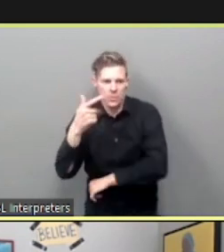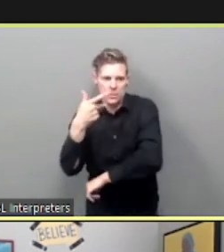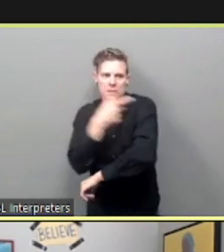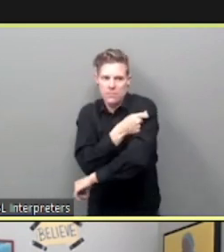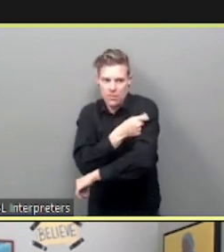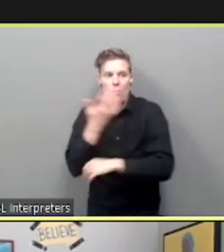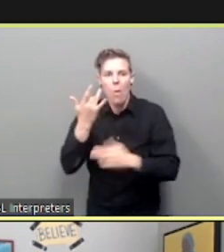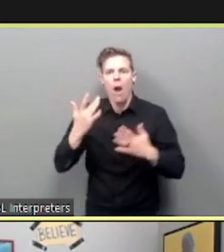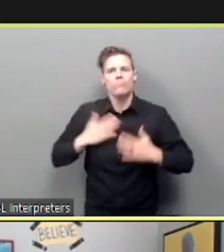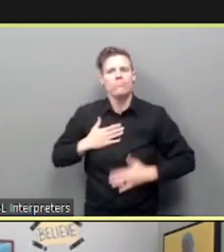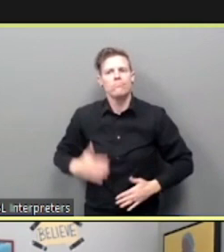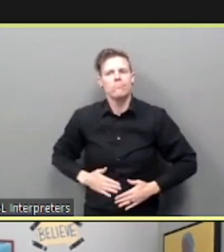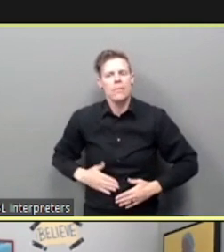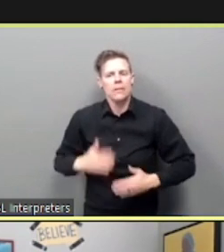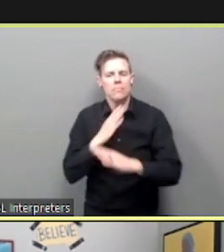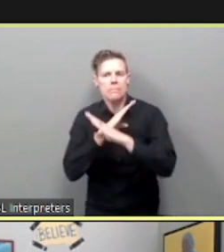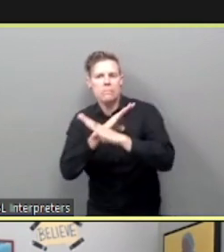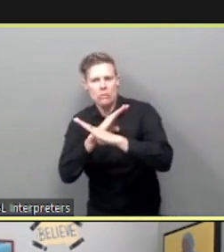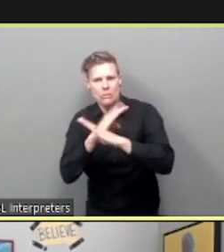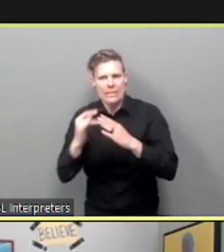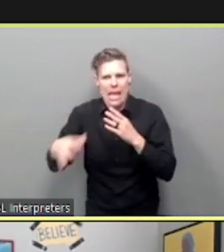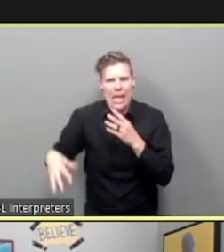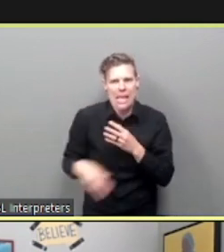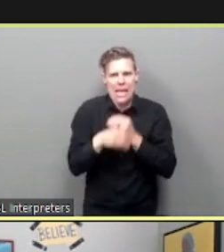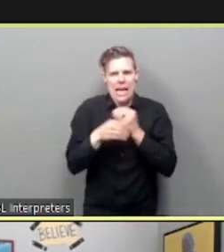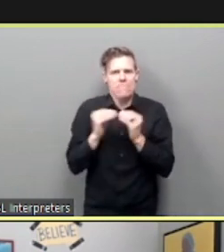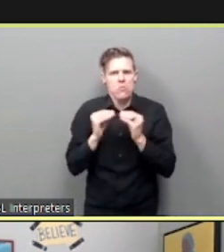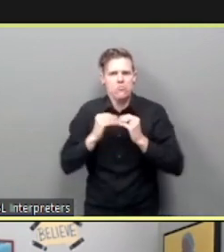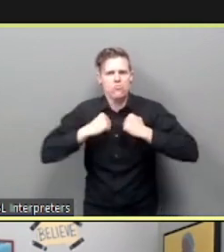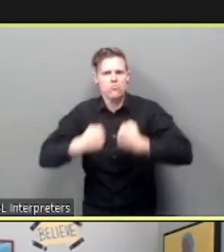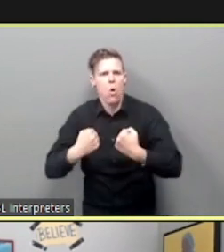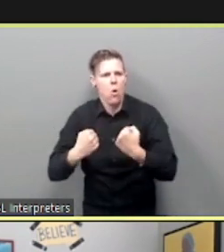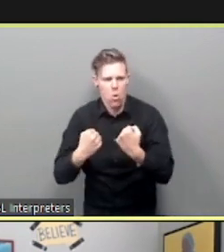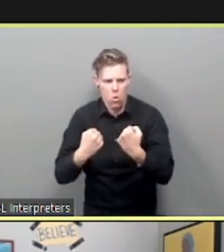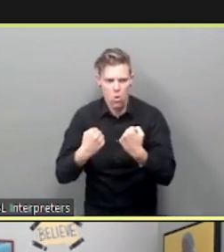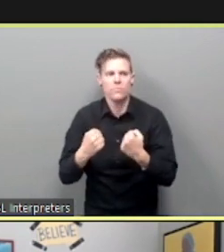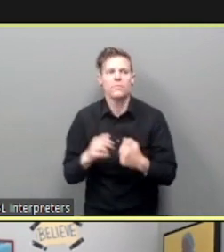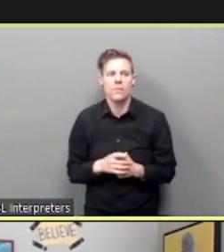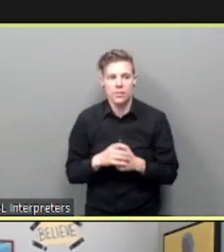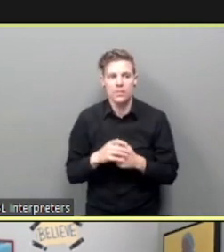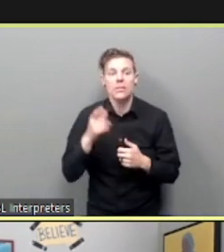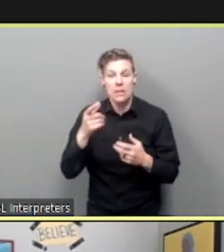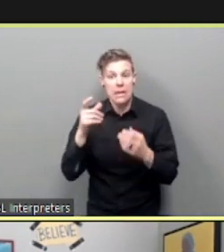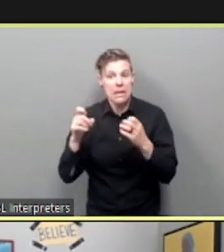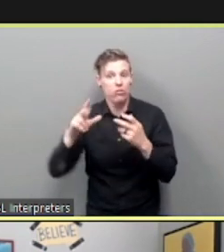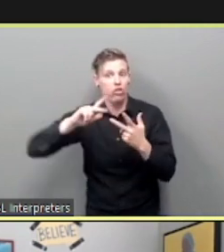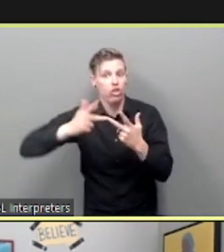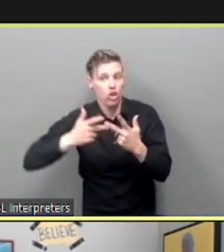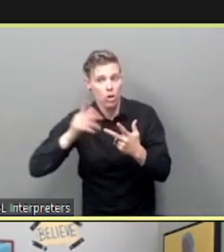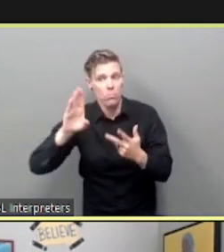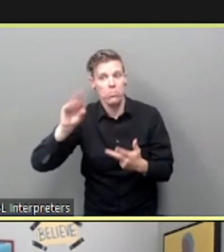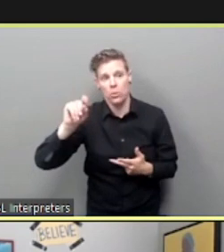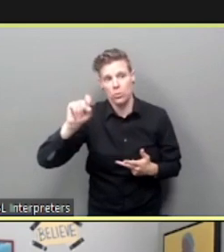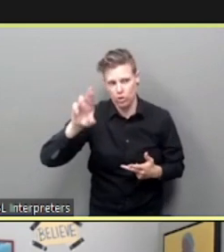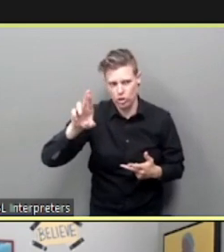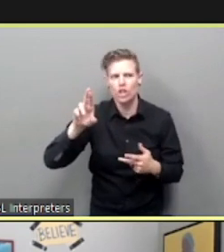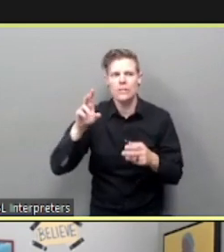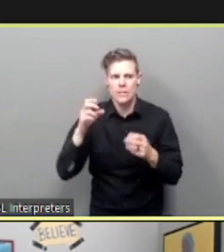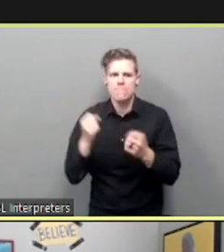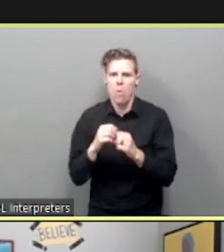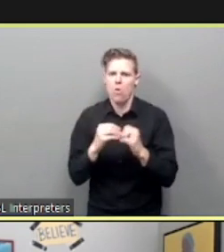who are immunocompromised receiving a 3rd shot for additional immunity will continue to receive a full